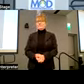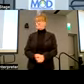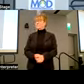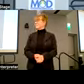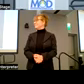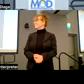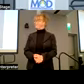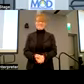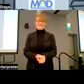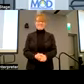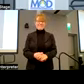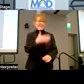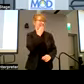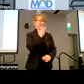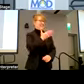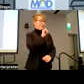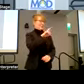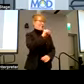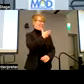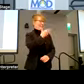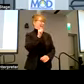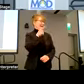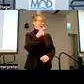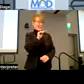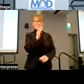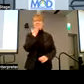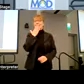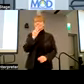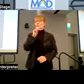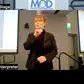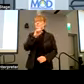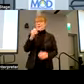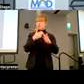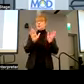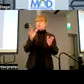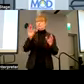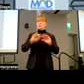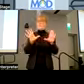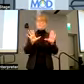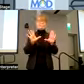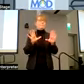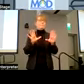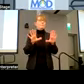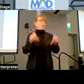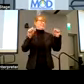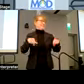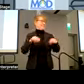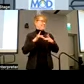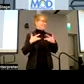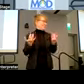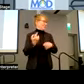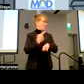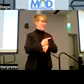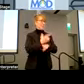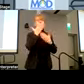Thank you, Carlin and Adam, and thank you to Mass General Brigham for hosting our event today. And we're so grateful for